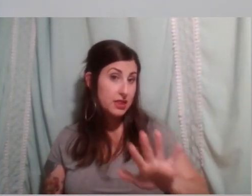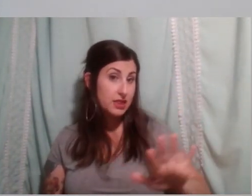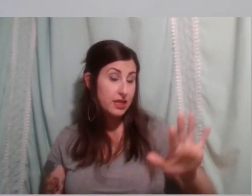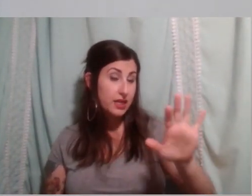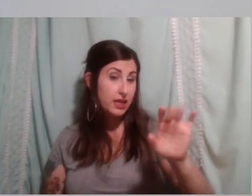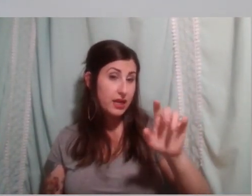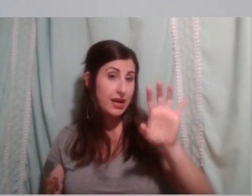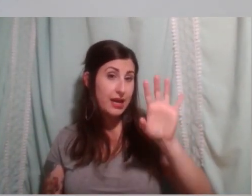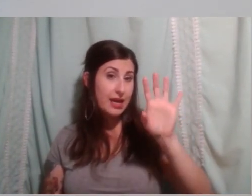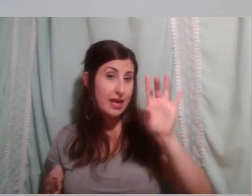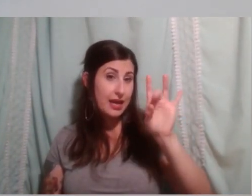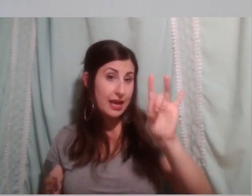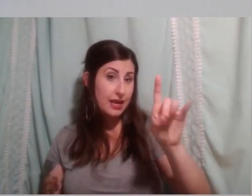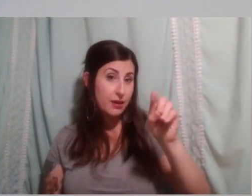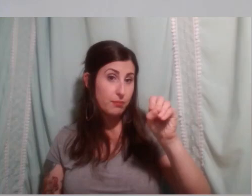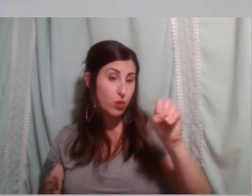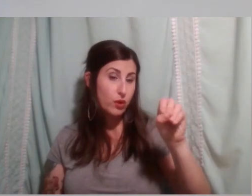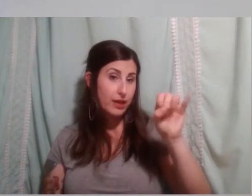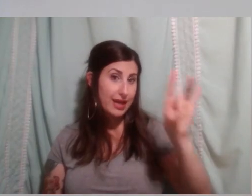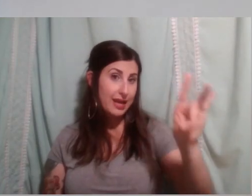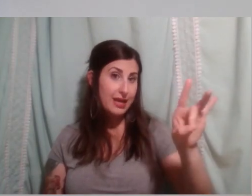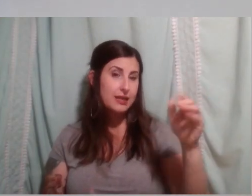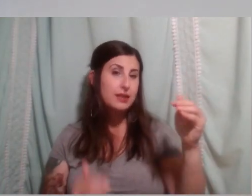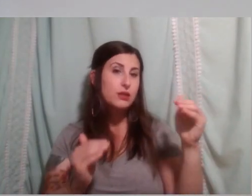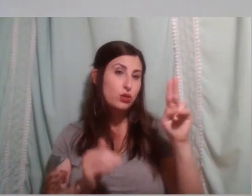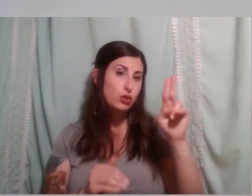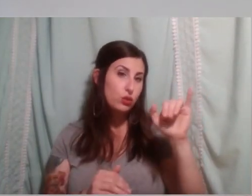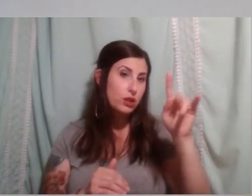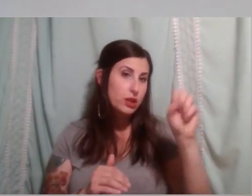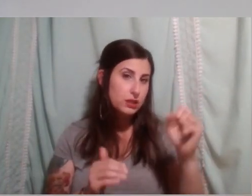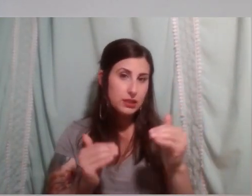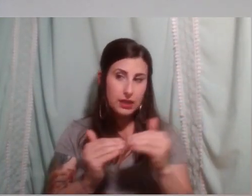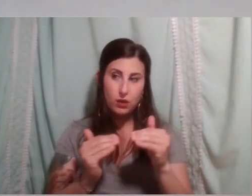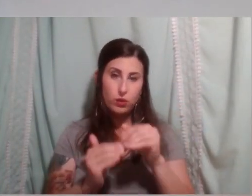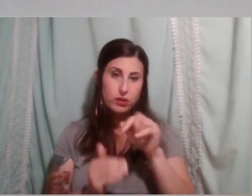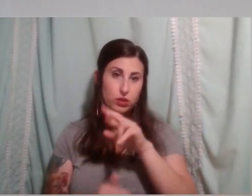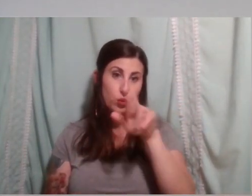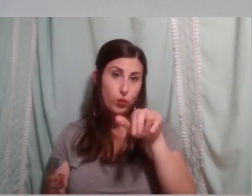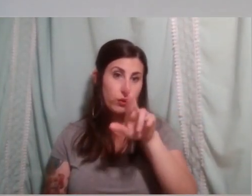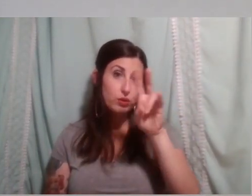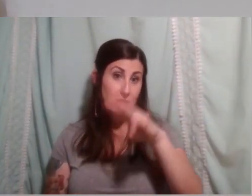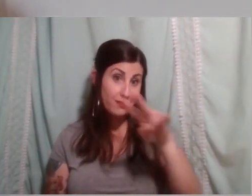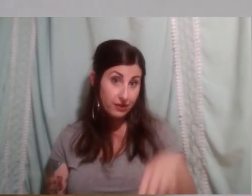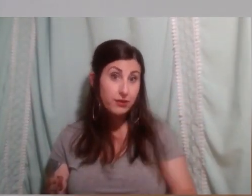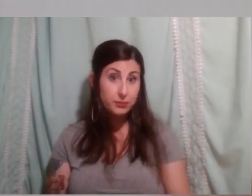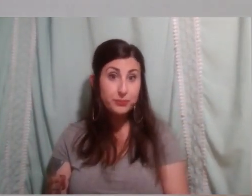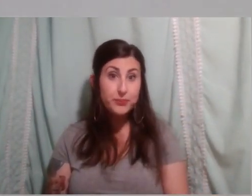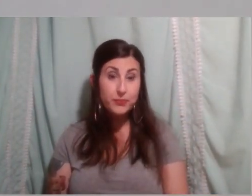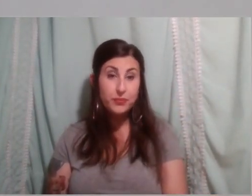approximately, 8.8. So 8.8 units. Okay.